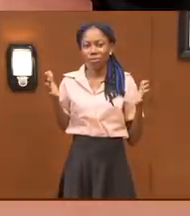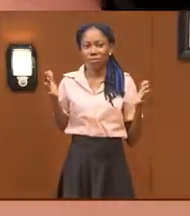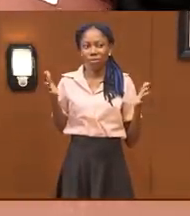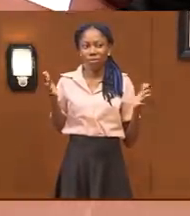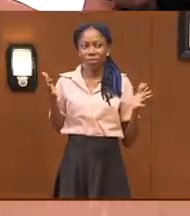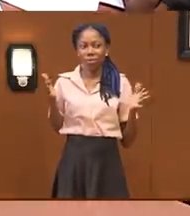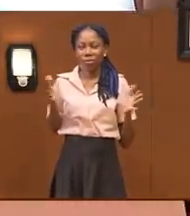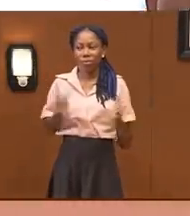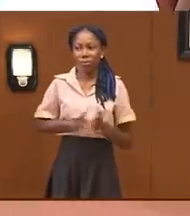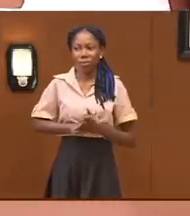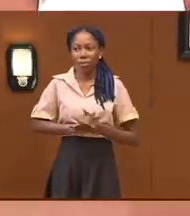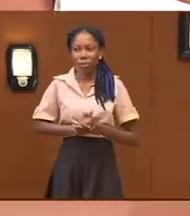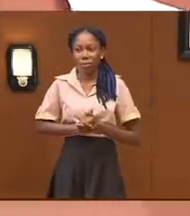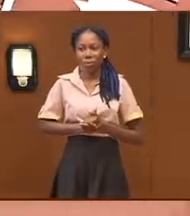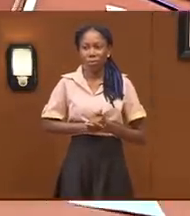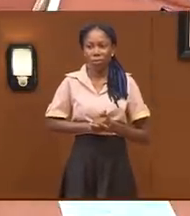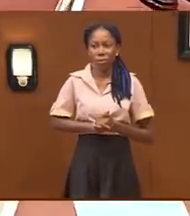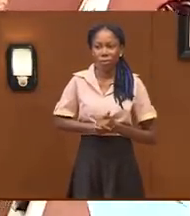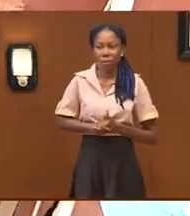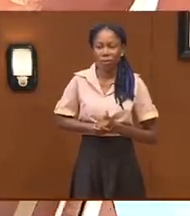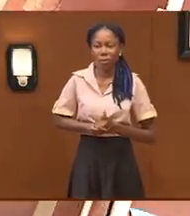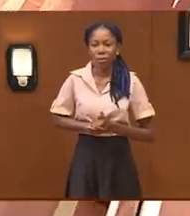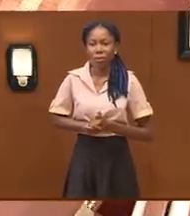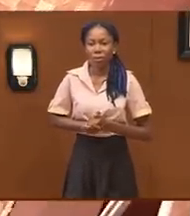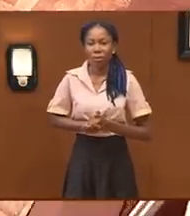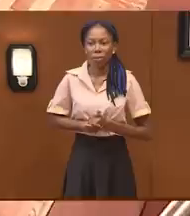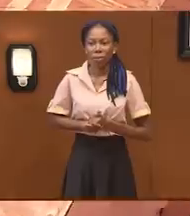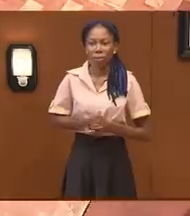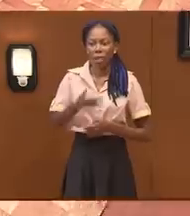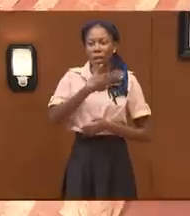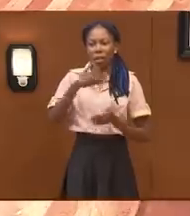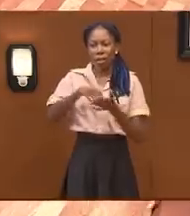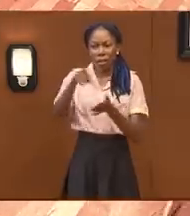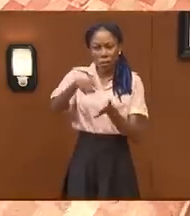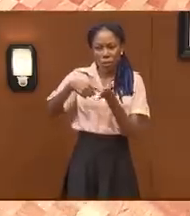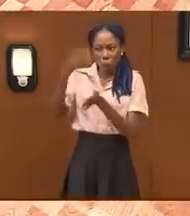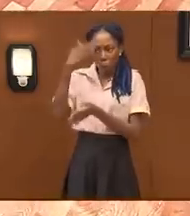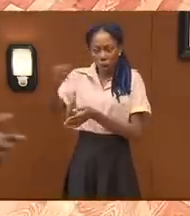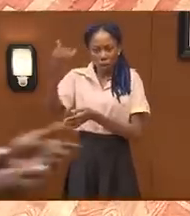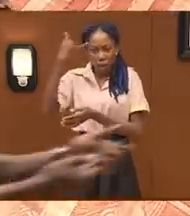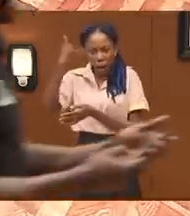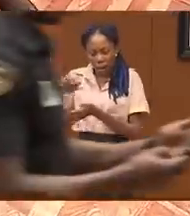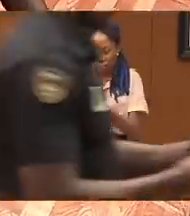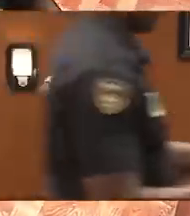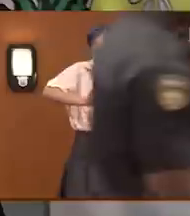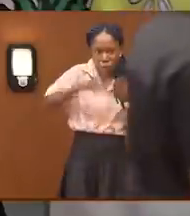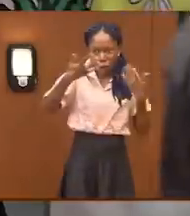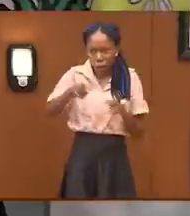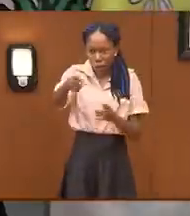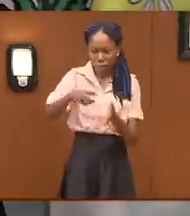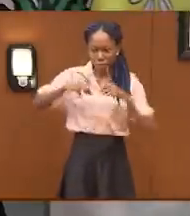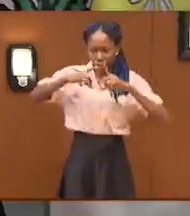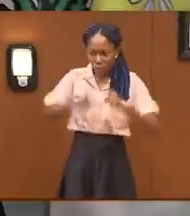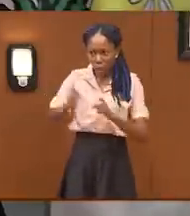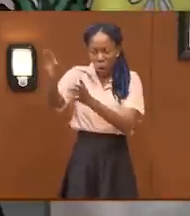You see the power of evidence. Please, show my lord. And can the date, why I can get, check it. That's a screenshot of